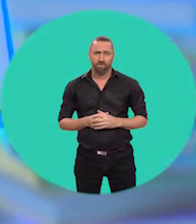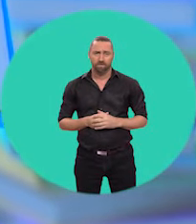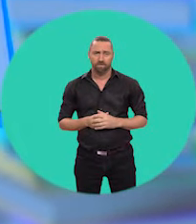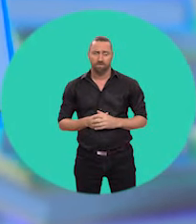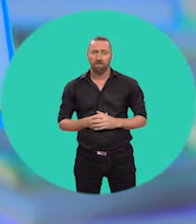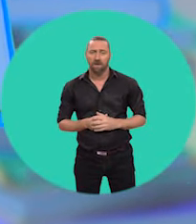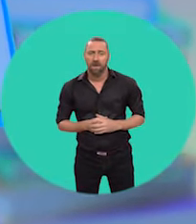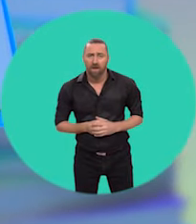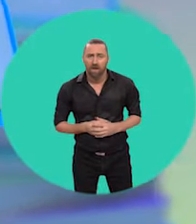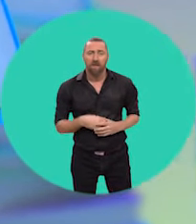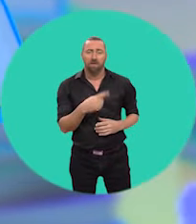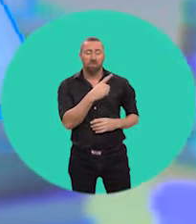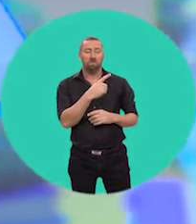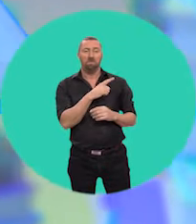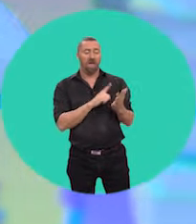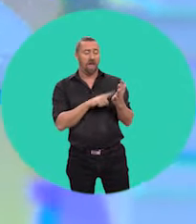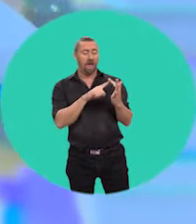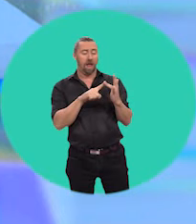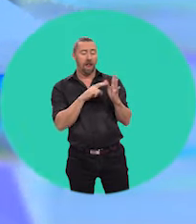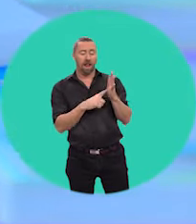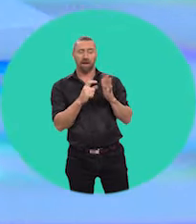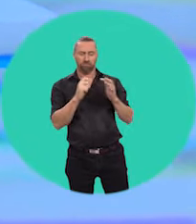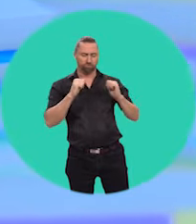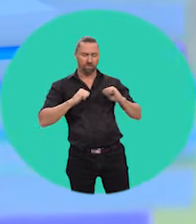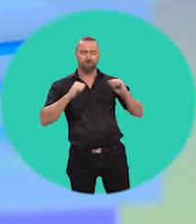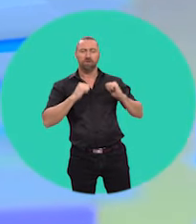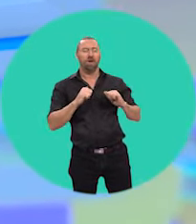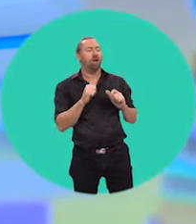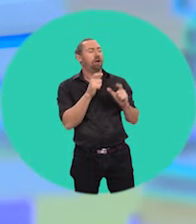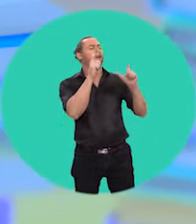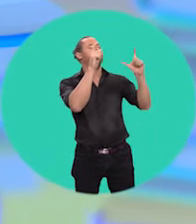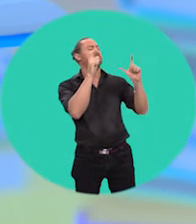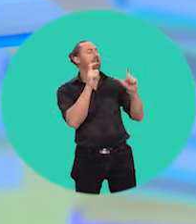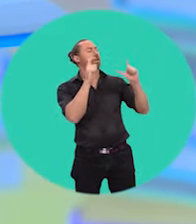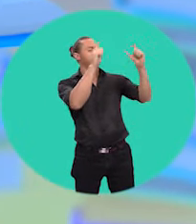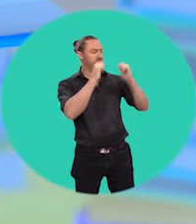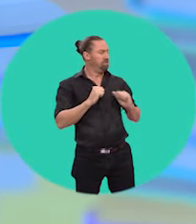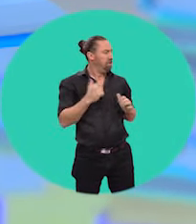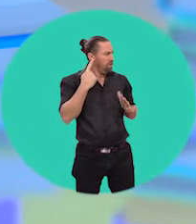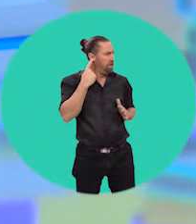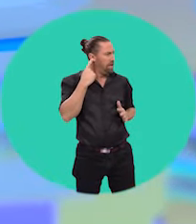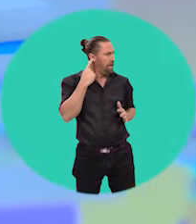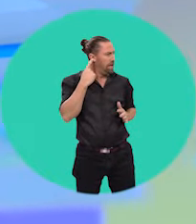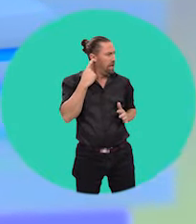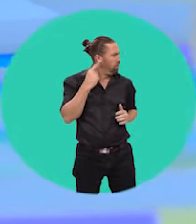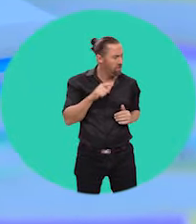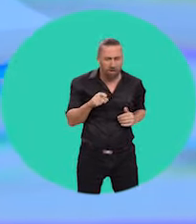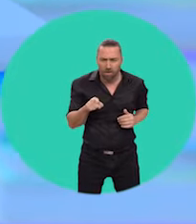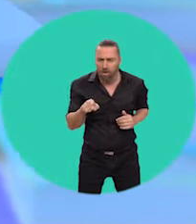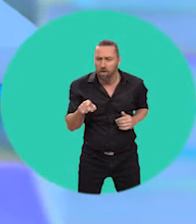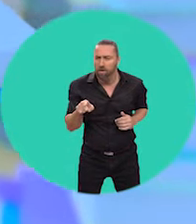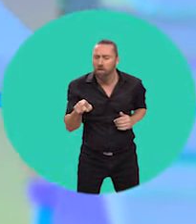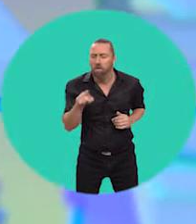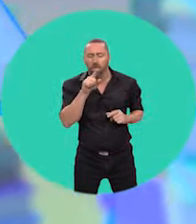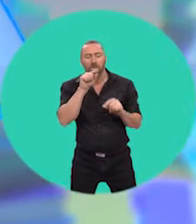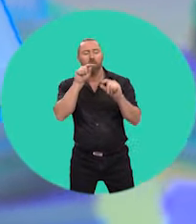One day, while Leonard was rehearsing his currawong call, he heard a little voice. The simpler the